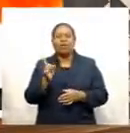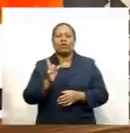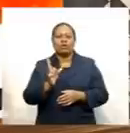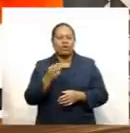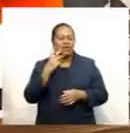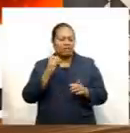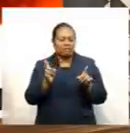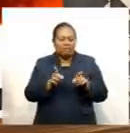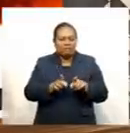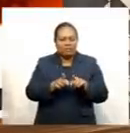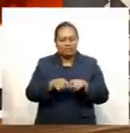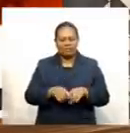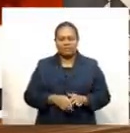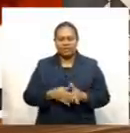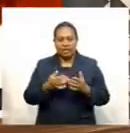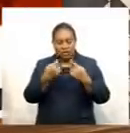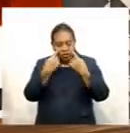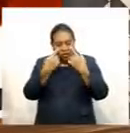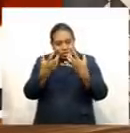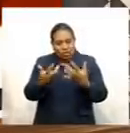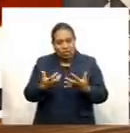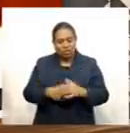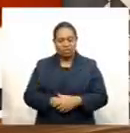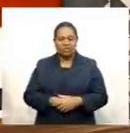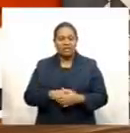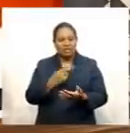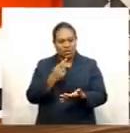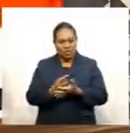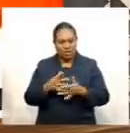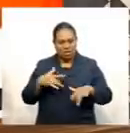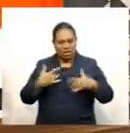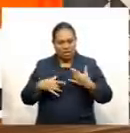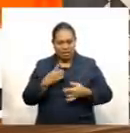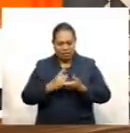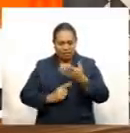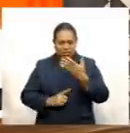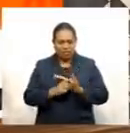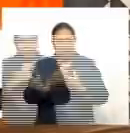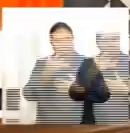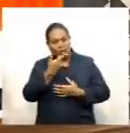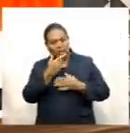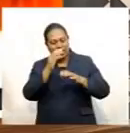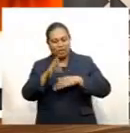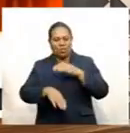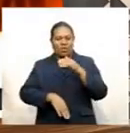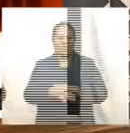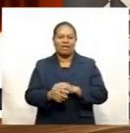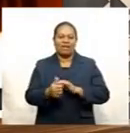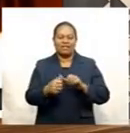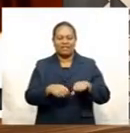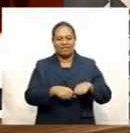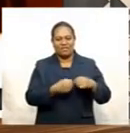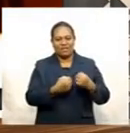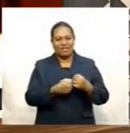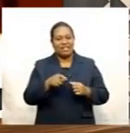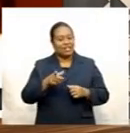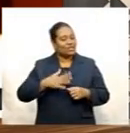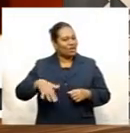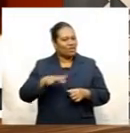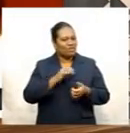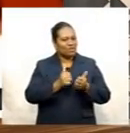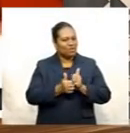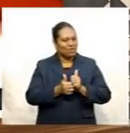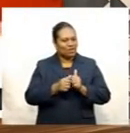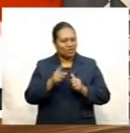what sounds like a scene from Jaws actually played out in real life. Details of that in Weird and Wonderful after the break. But for now, that's it from sports